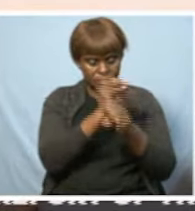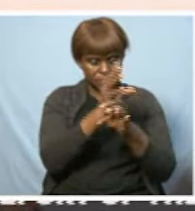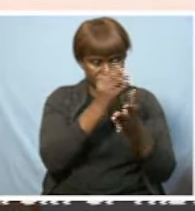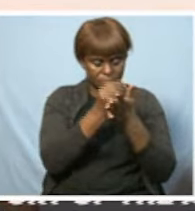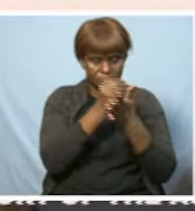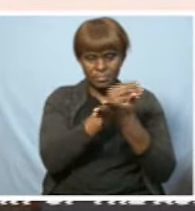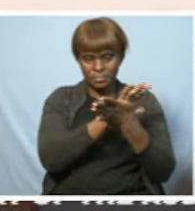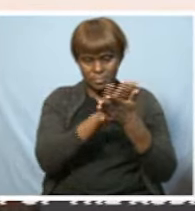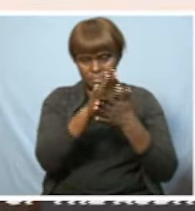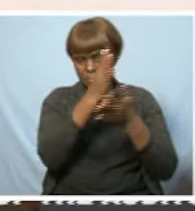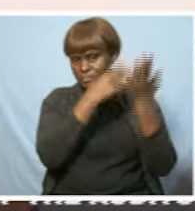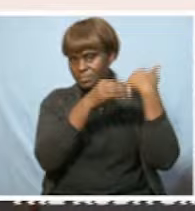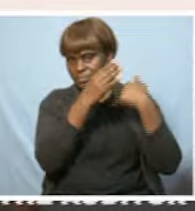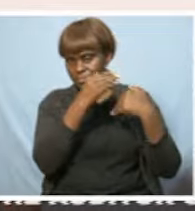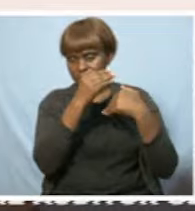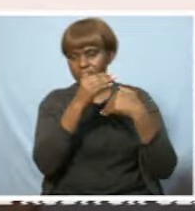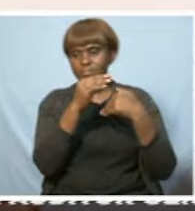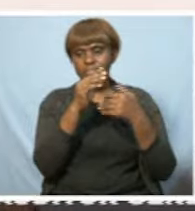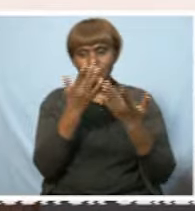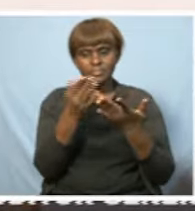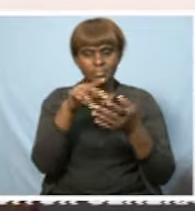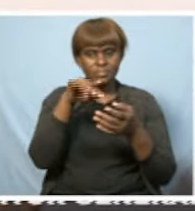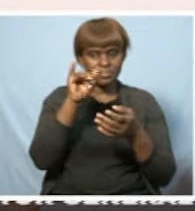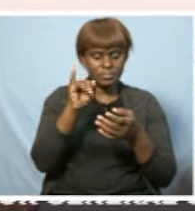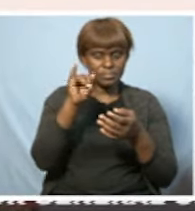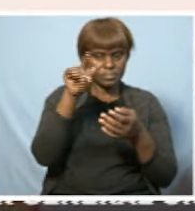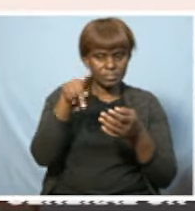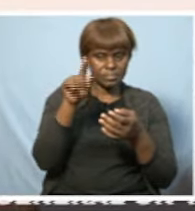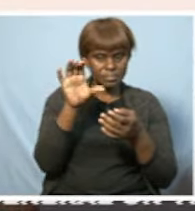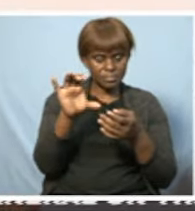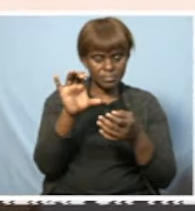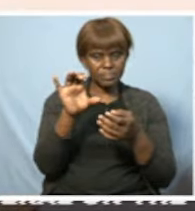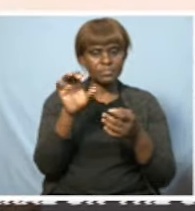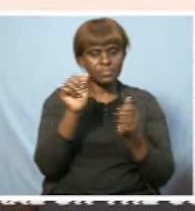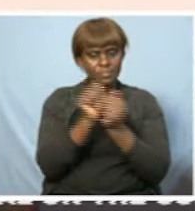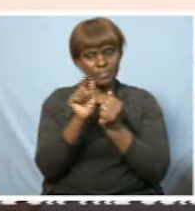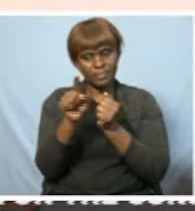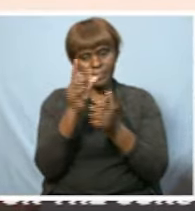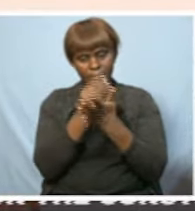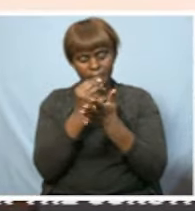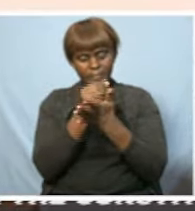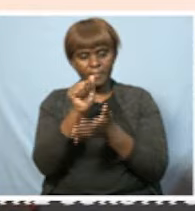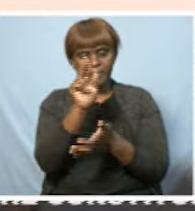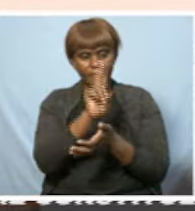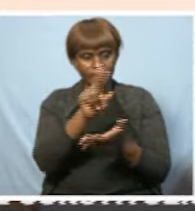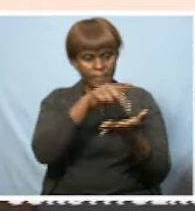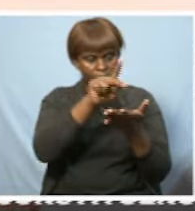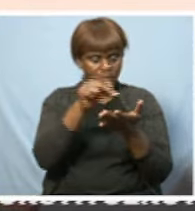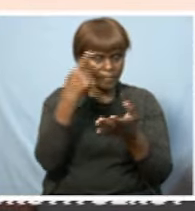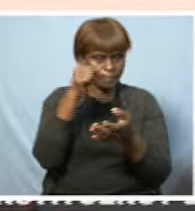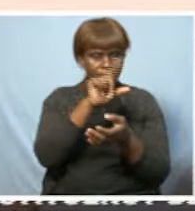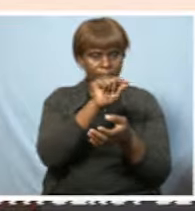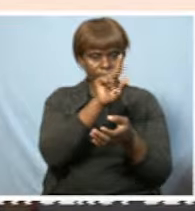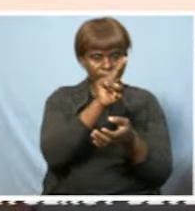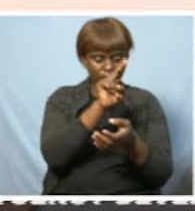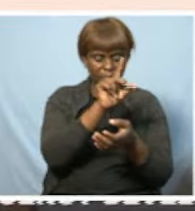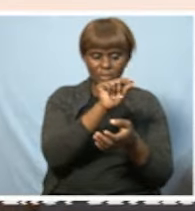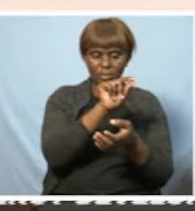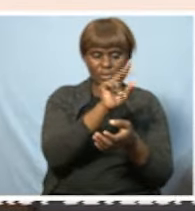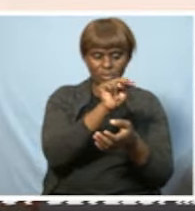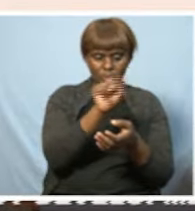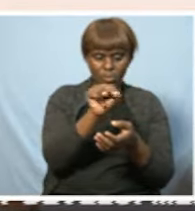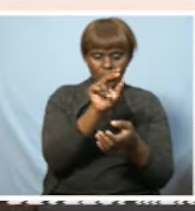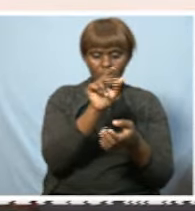outstanding invoices, interim payment certificates, and that the available funds can be used to pay for 2022 and 2023 projects. However,